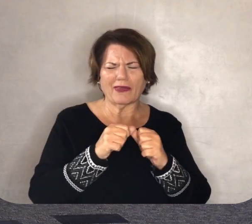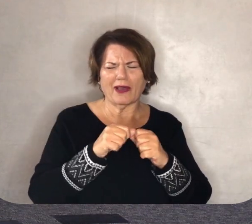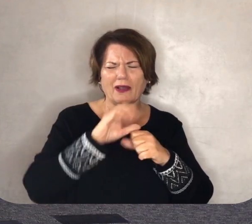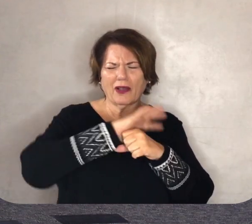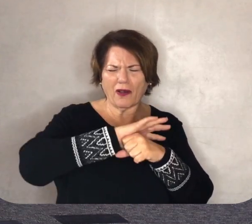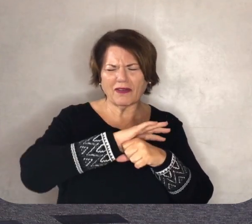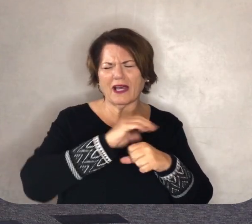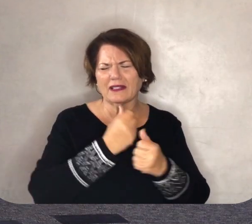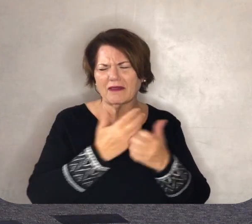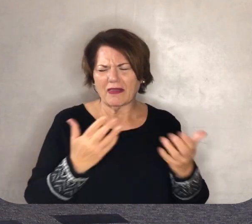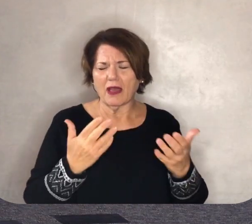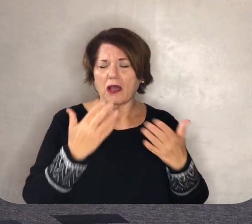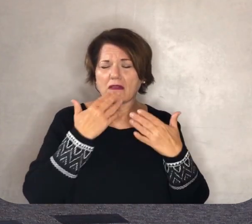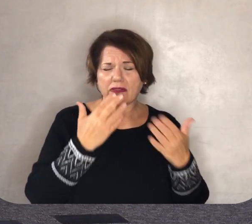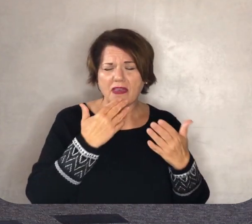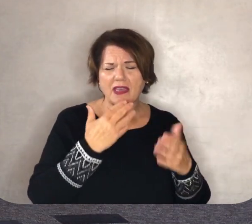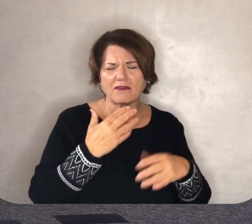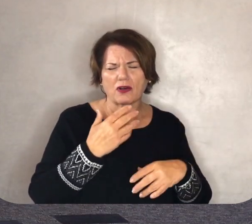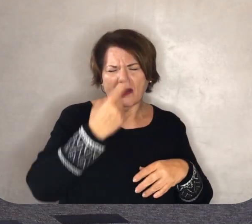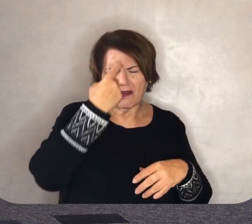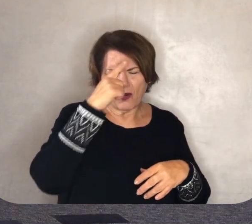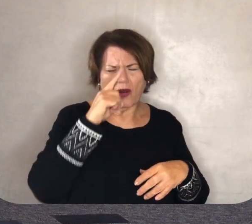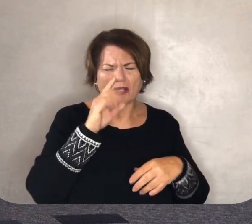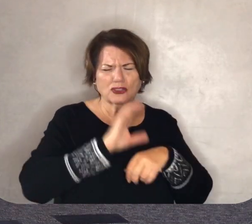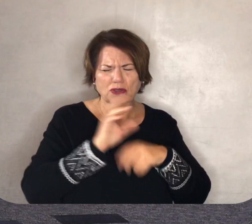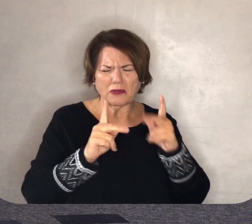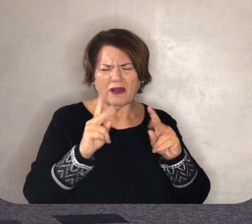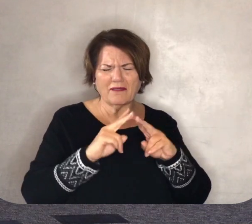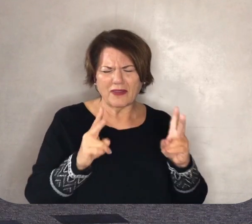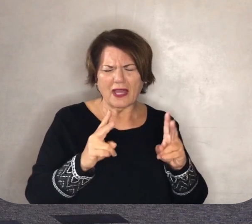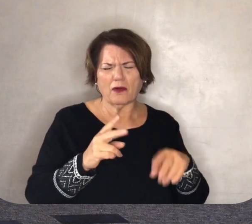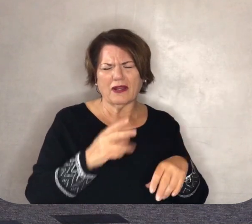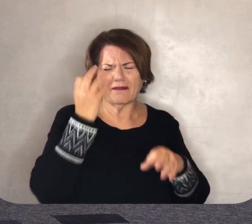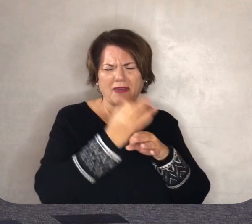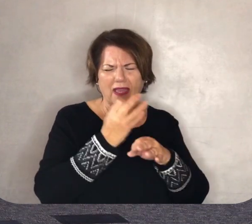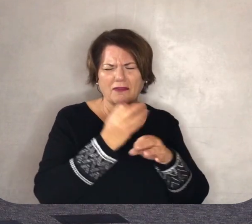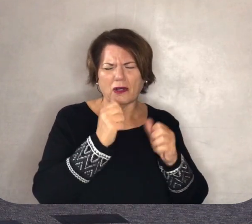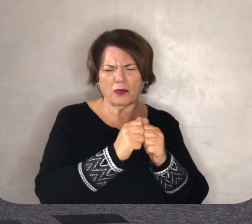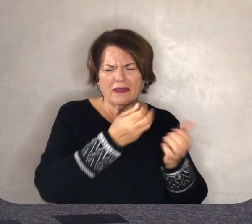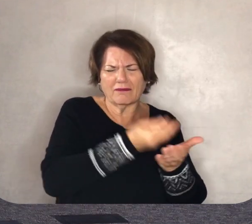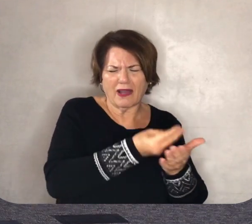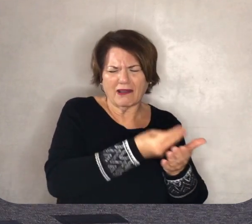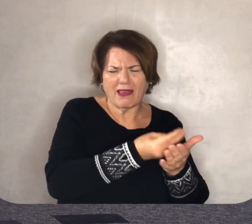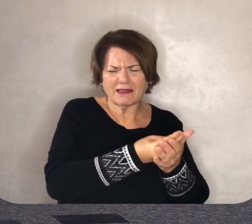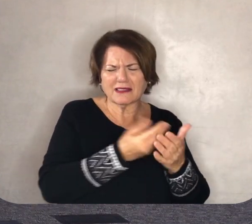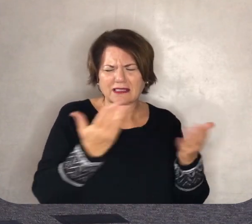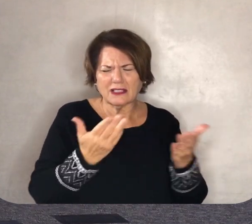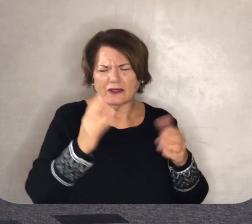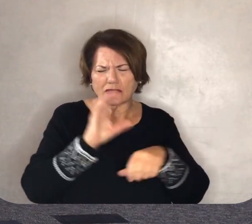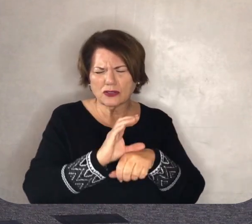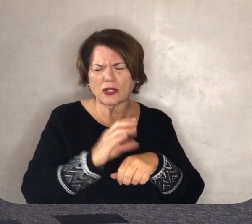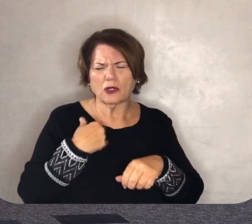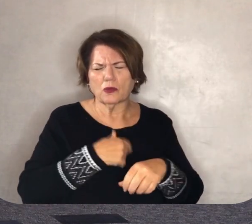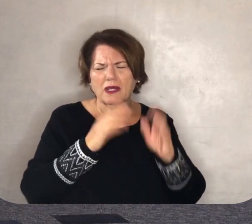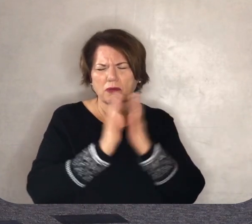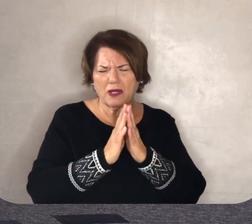that financially they've been very faithful, and prayerfully they've been very faithful, and just pray that in this next year that we might continue to